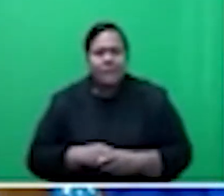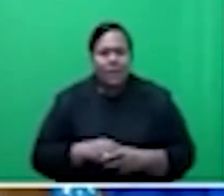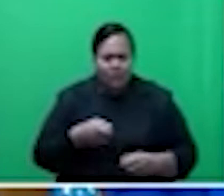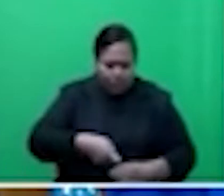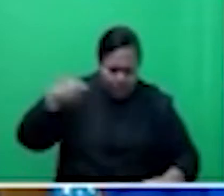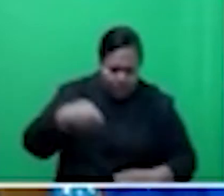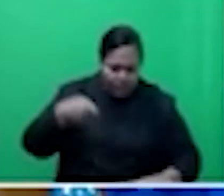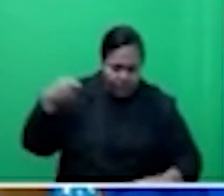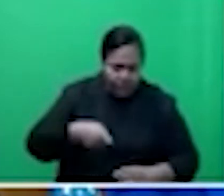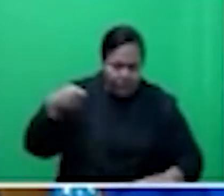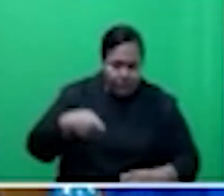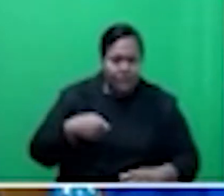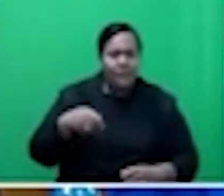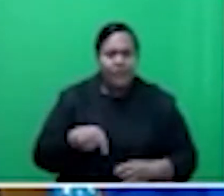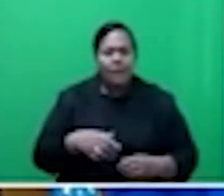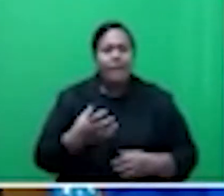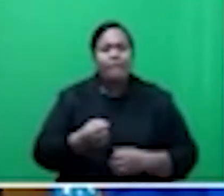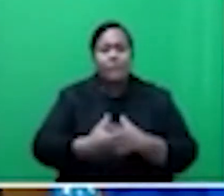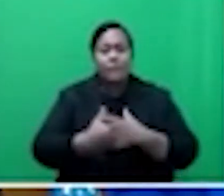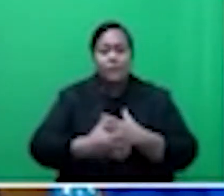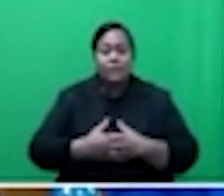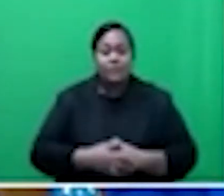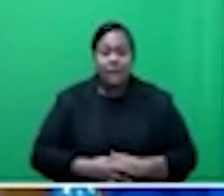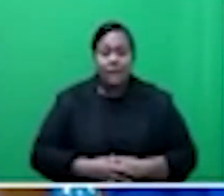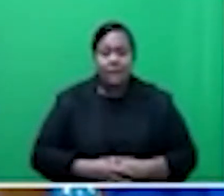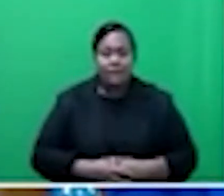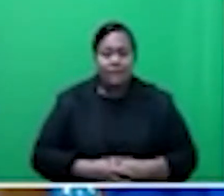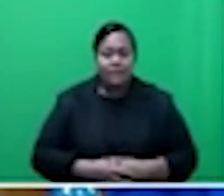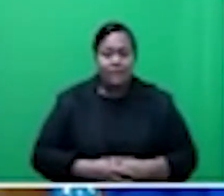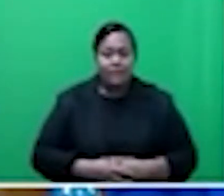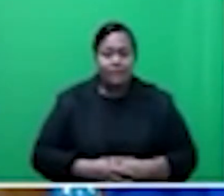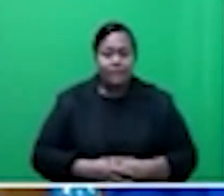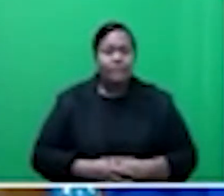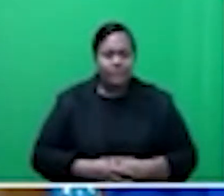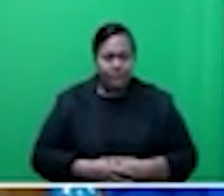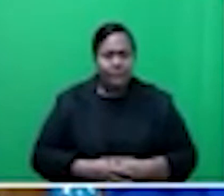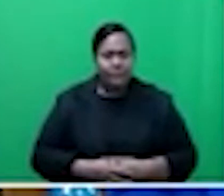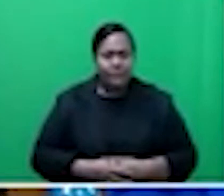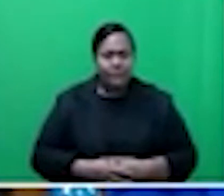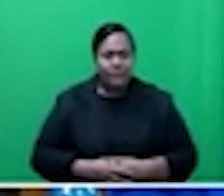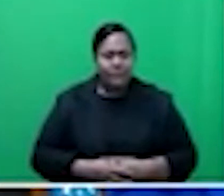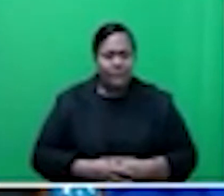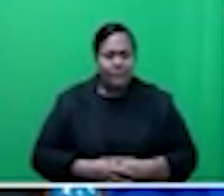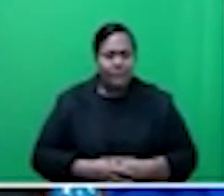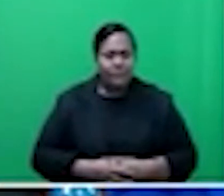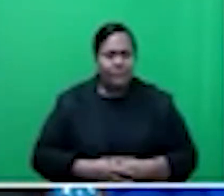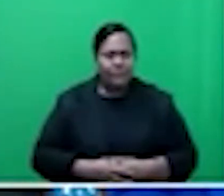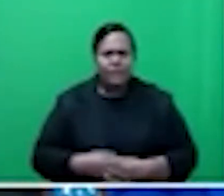there's not enough sunshine to power the batteries, which then provides power to that area. As I mentioned yesterday, places